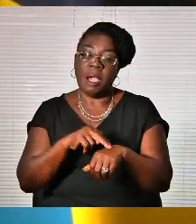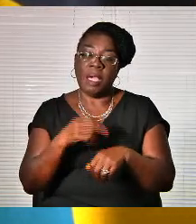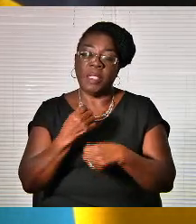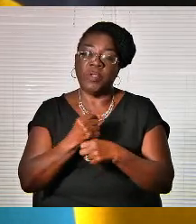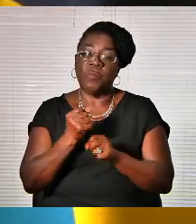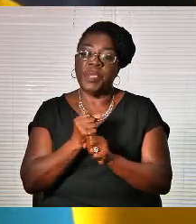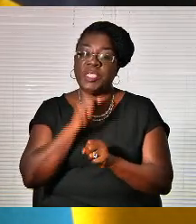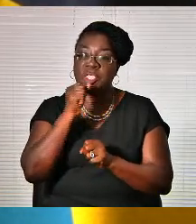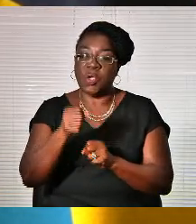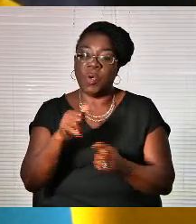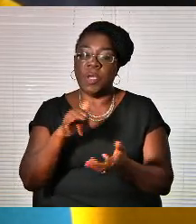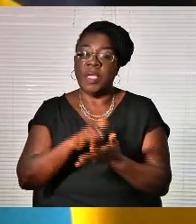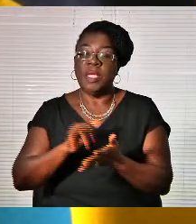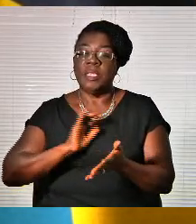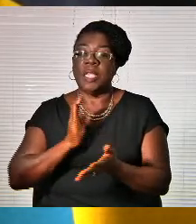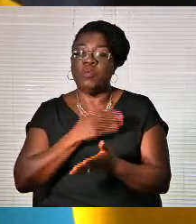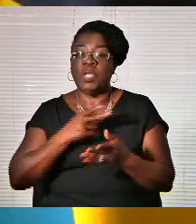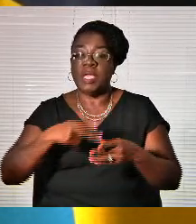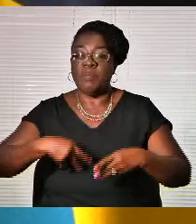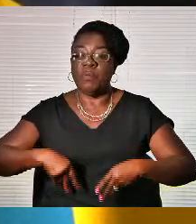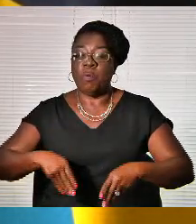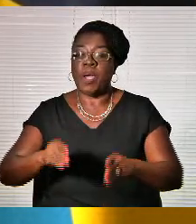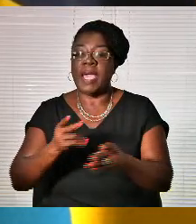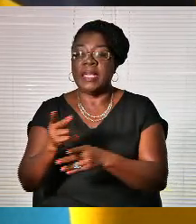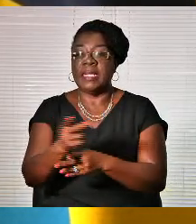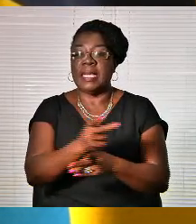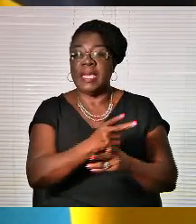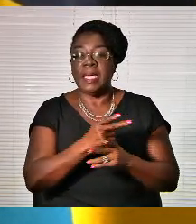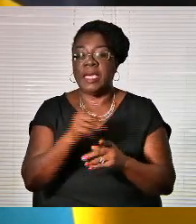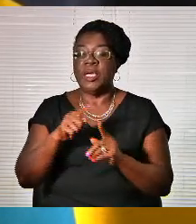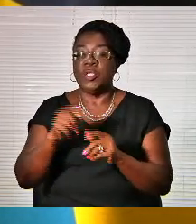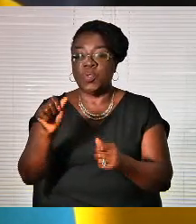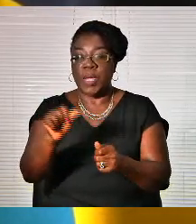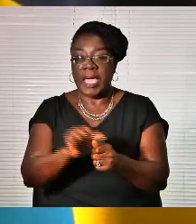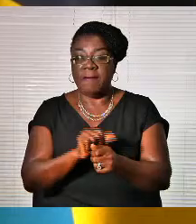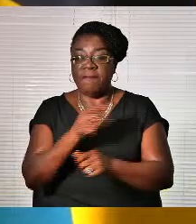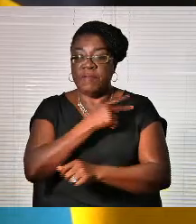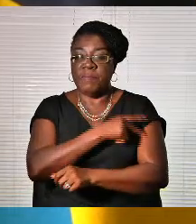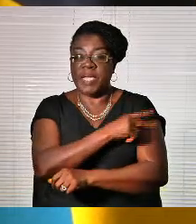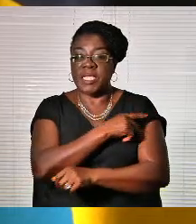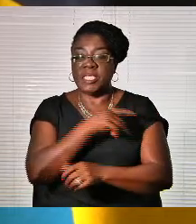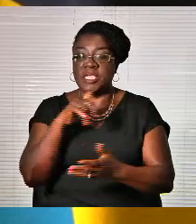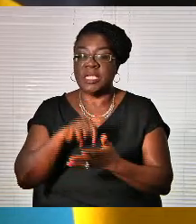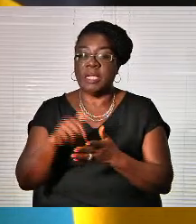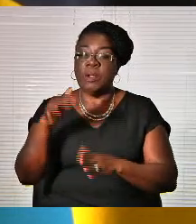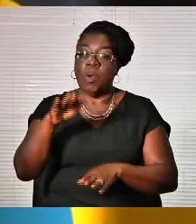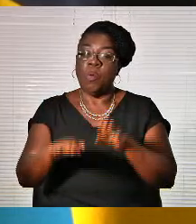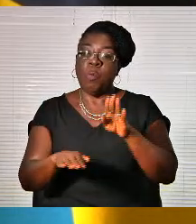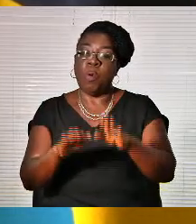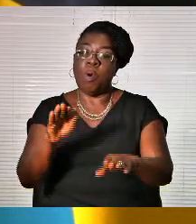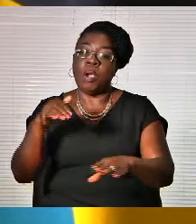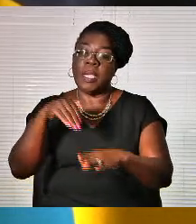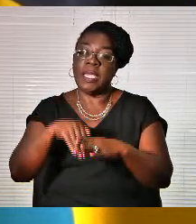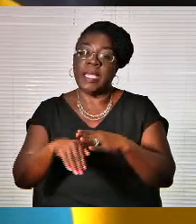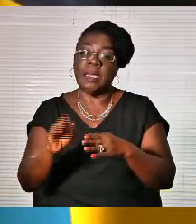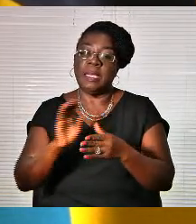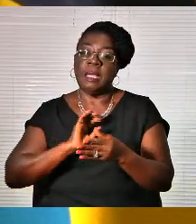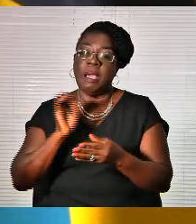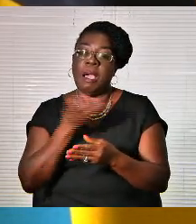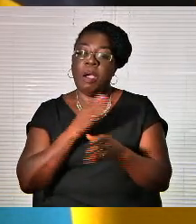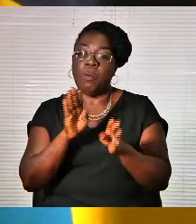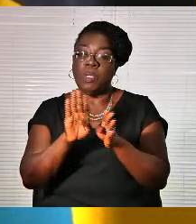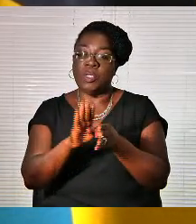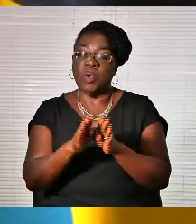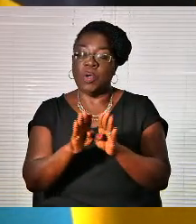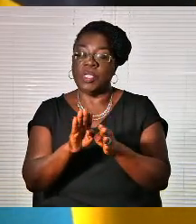we provide care to every single patient that walks through our doors. And so I want to reassure the public that